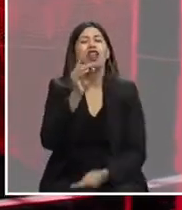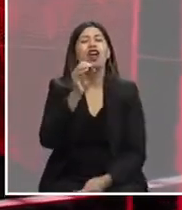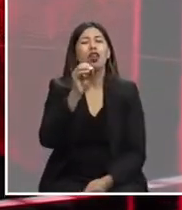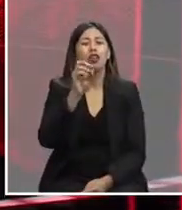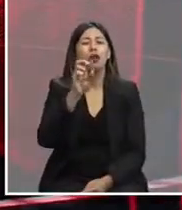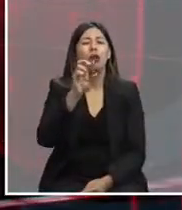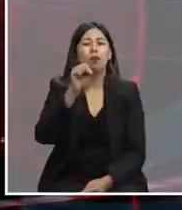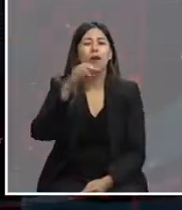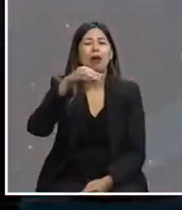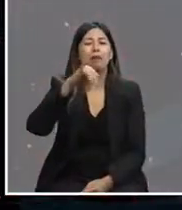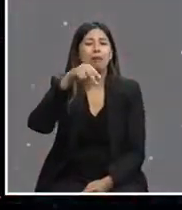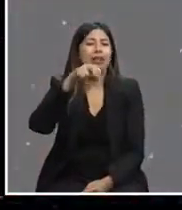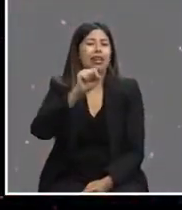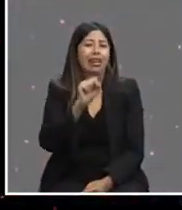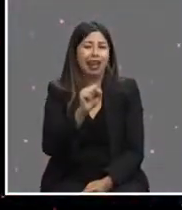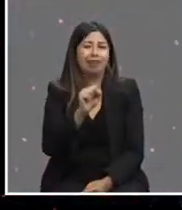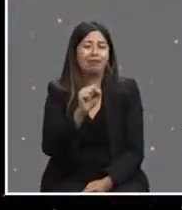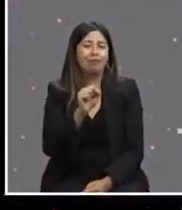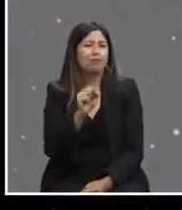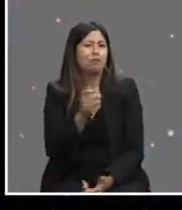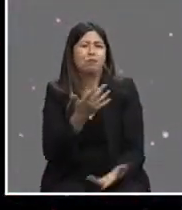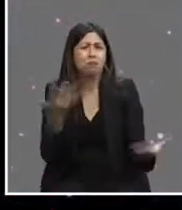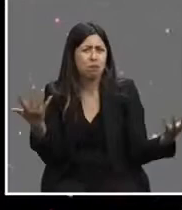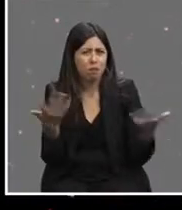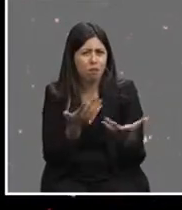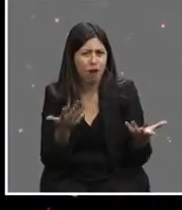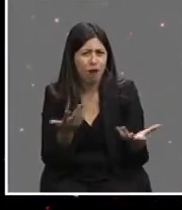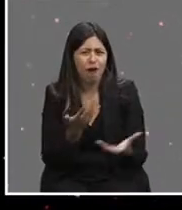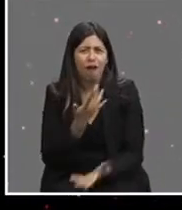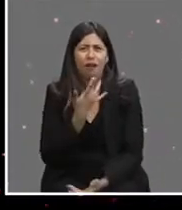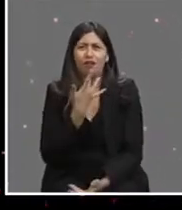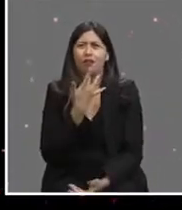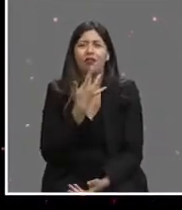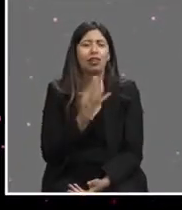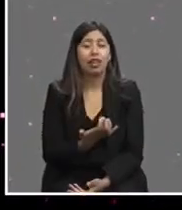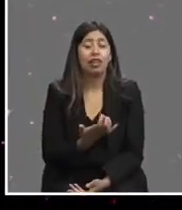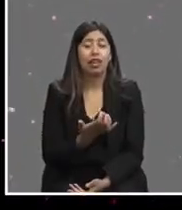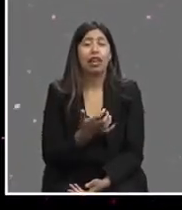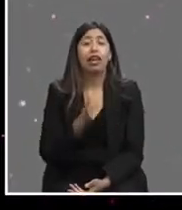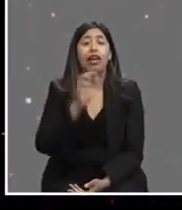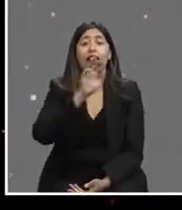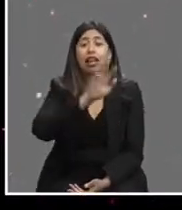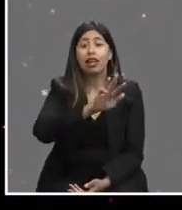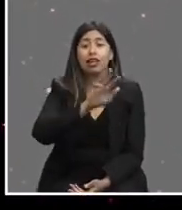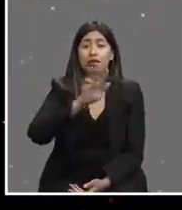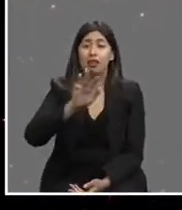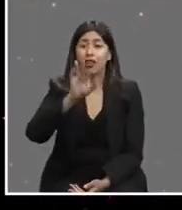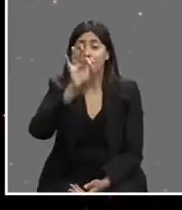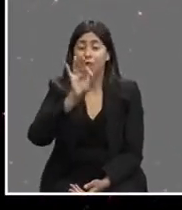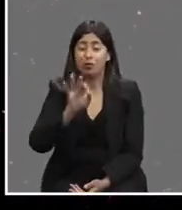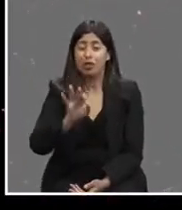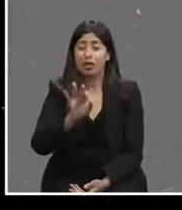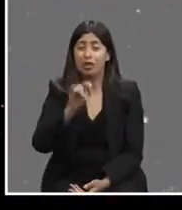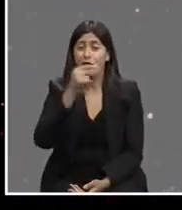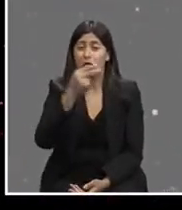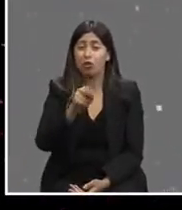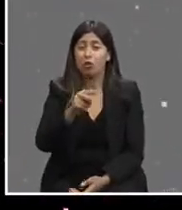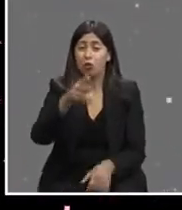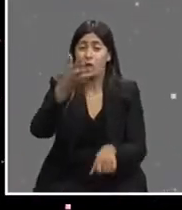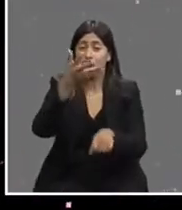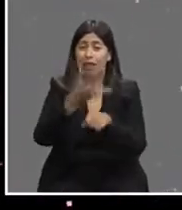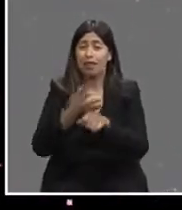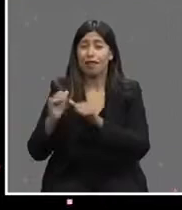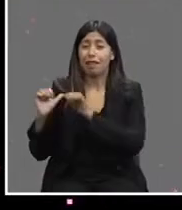their existence, our ancestors lived in the hostile natural environment of the Paleolithic savanna.